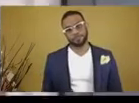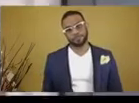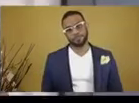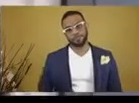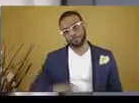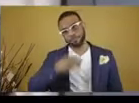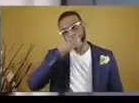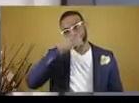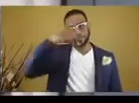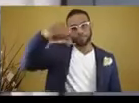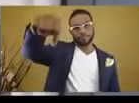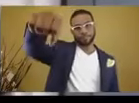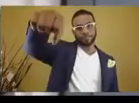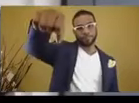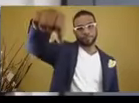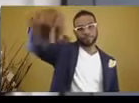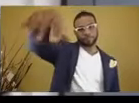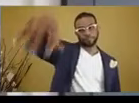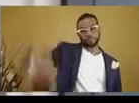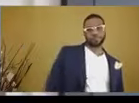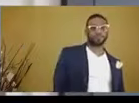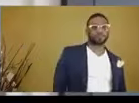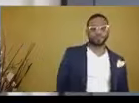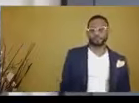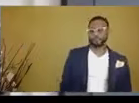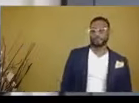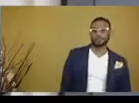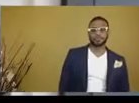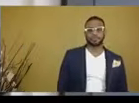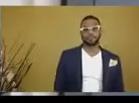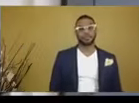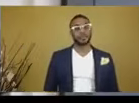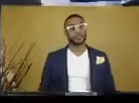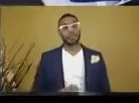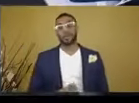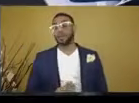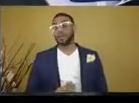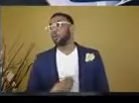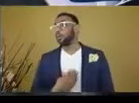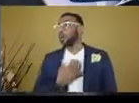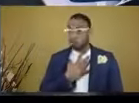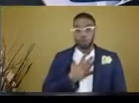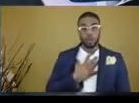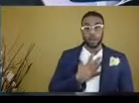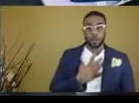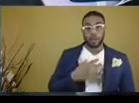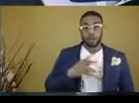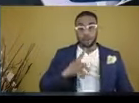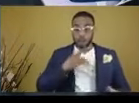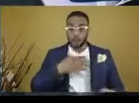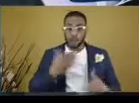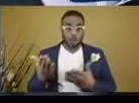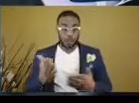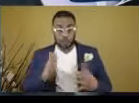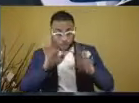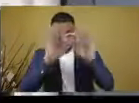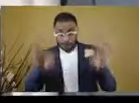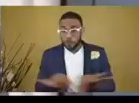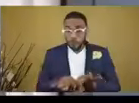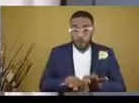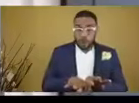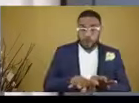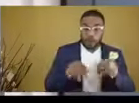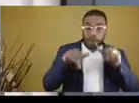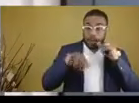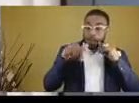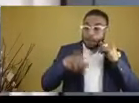Well, Latasha, I know I for one am constantly amused by people who like to bring the framers into